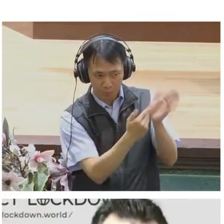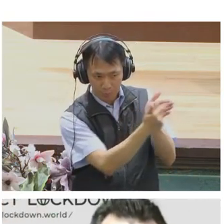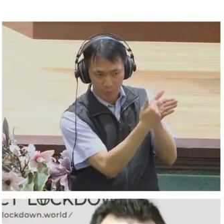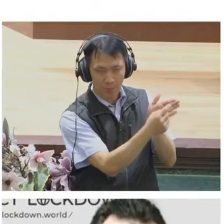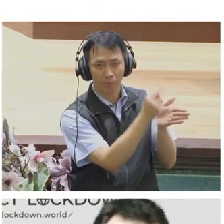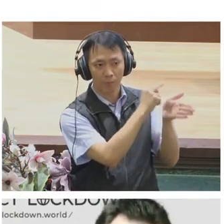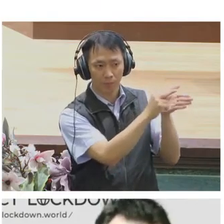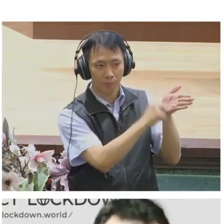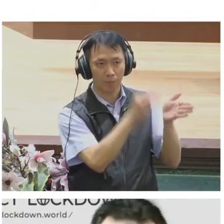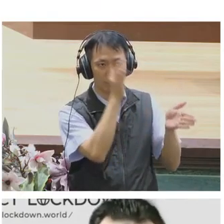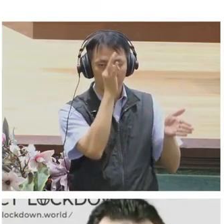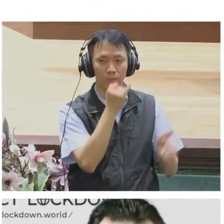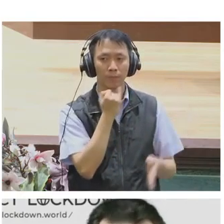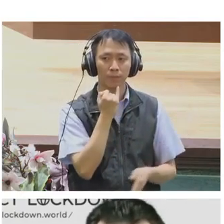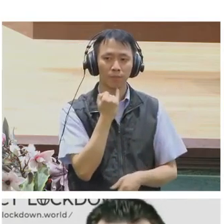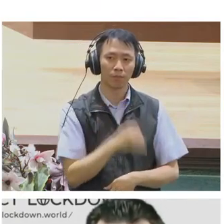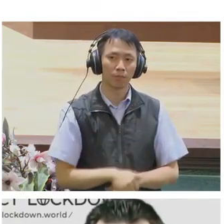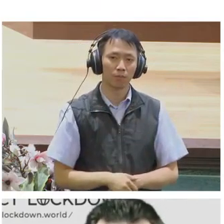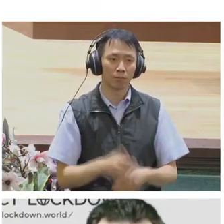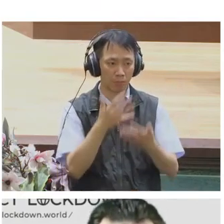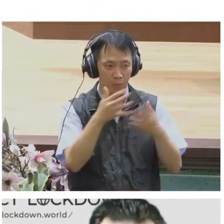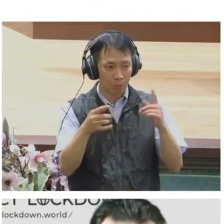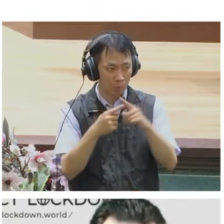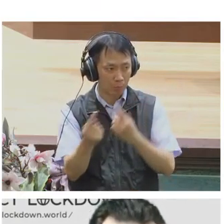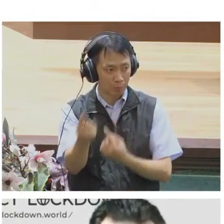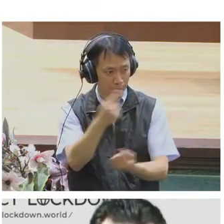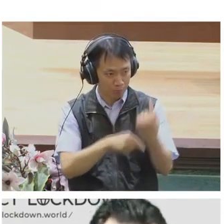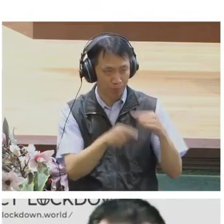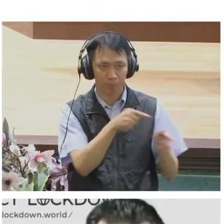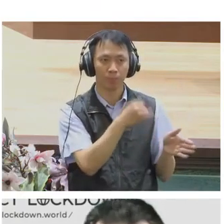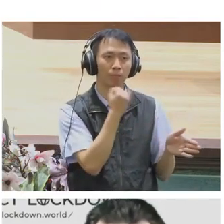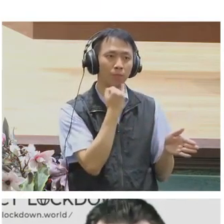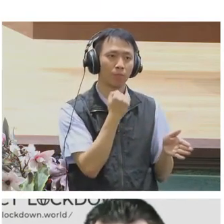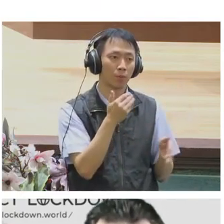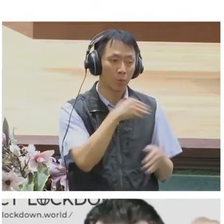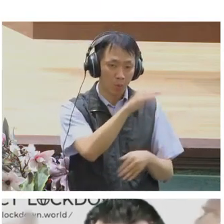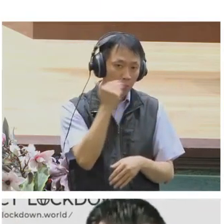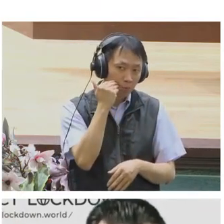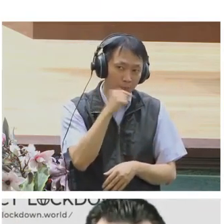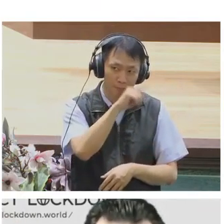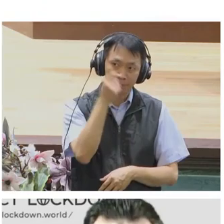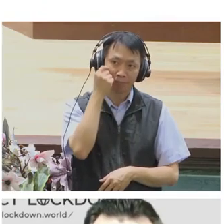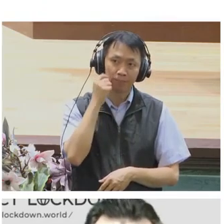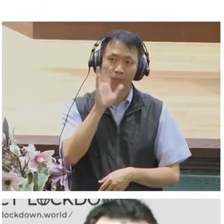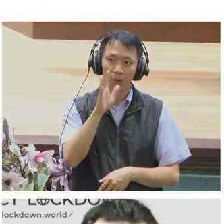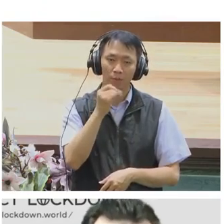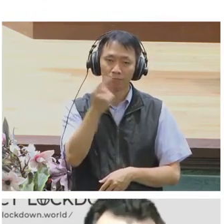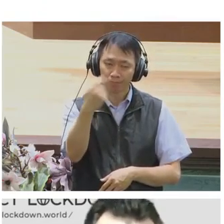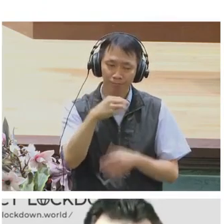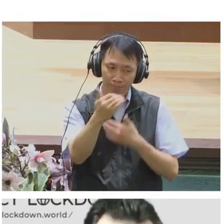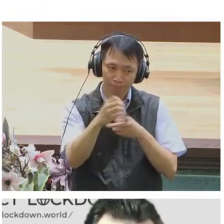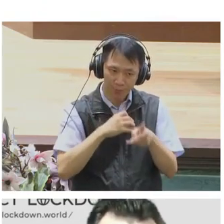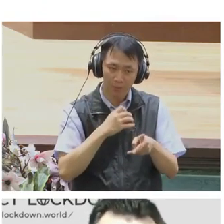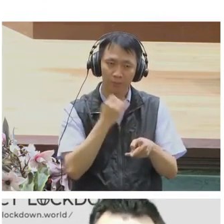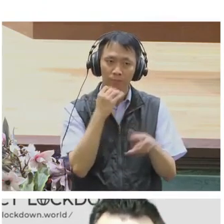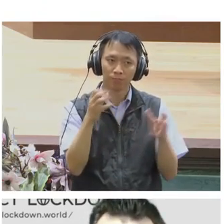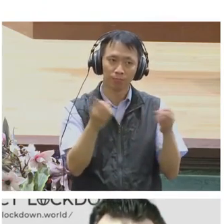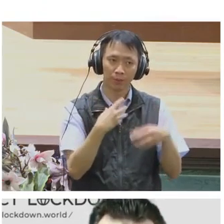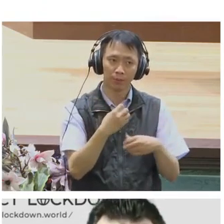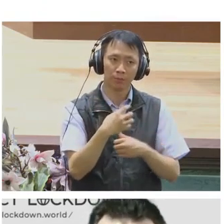So you can literally just approach us and say, you know, I want to contribute in whatever way I can.